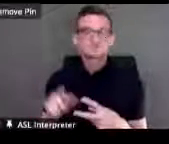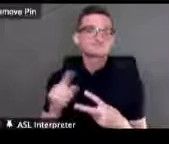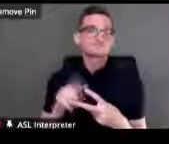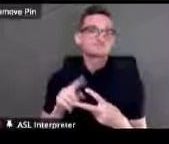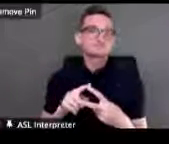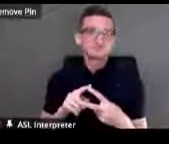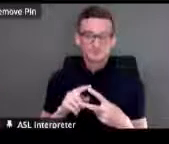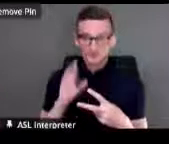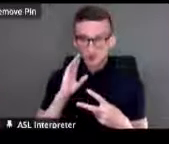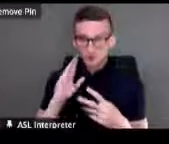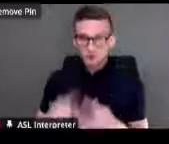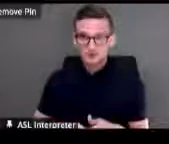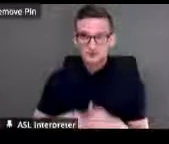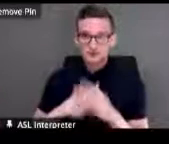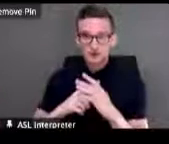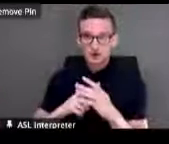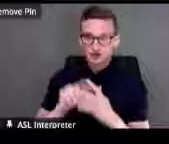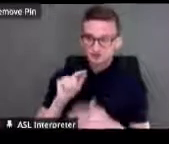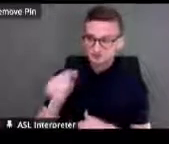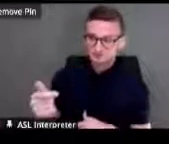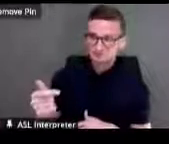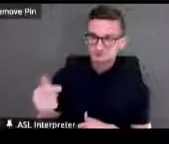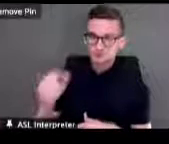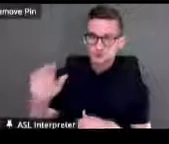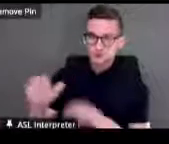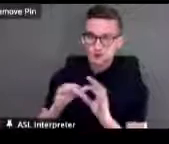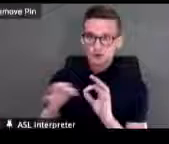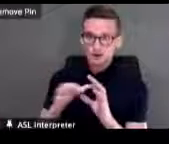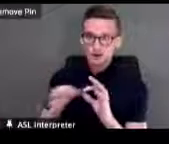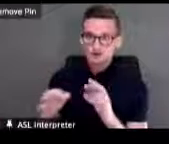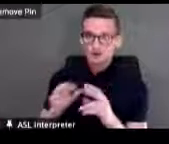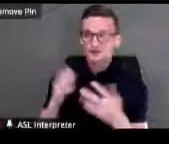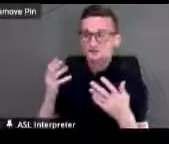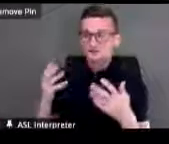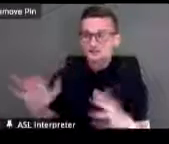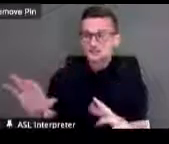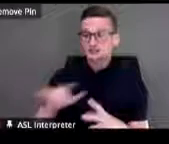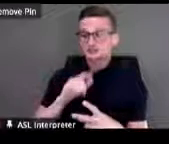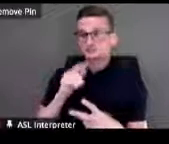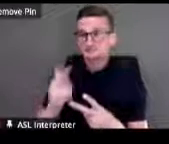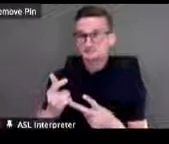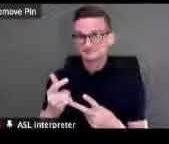006, we will be starting with you now, and 007, you will be up next.